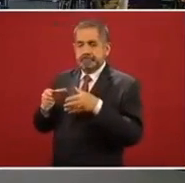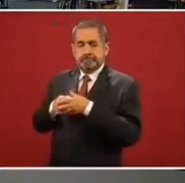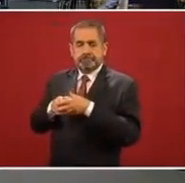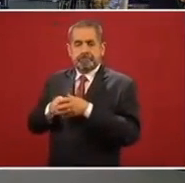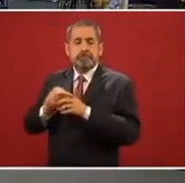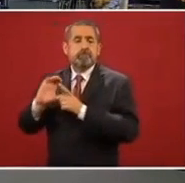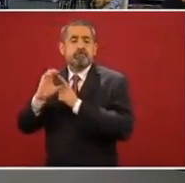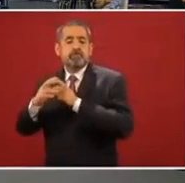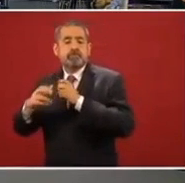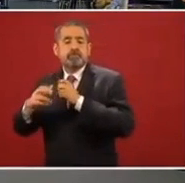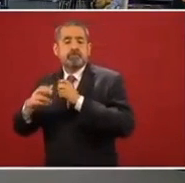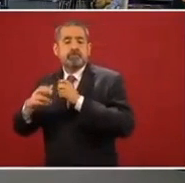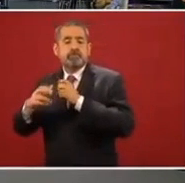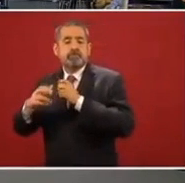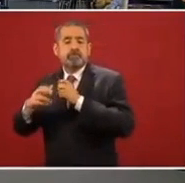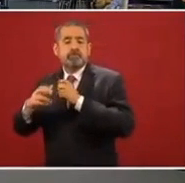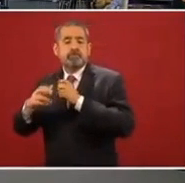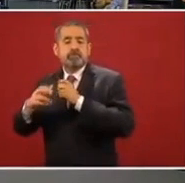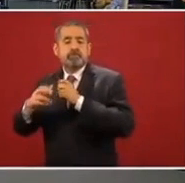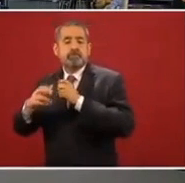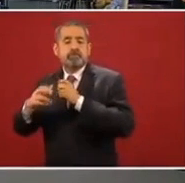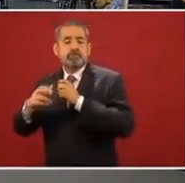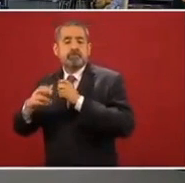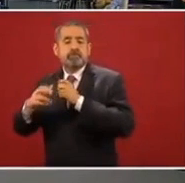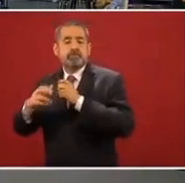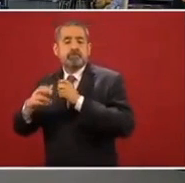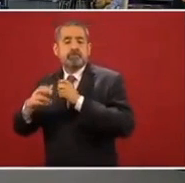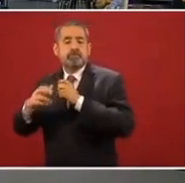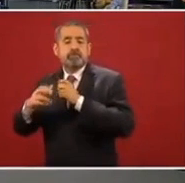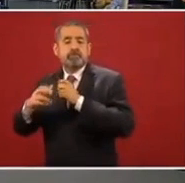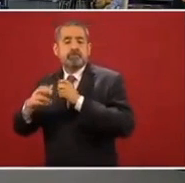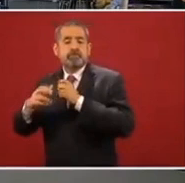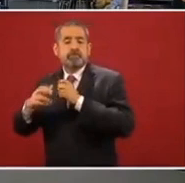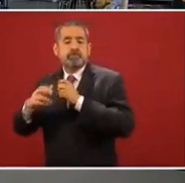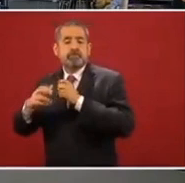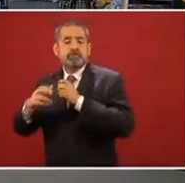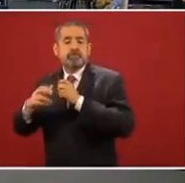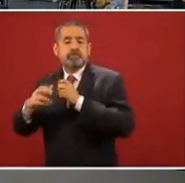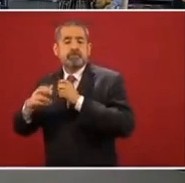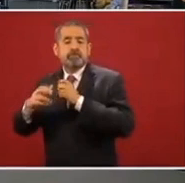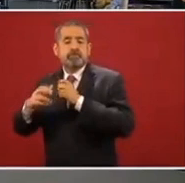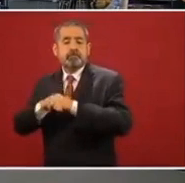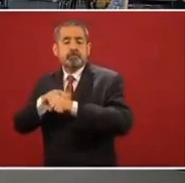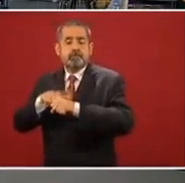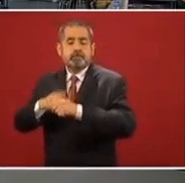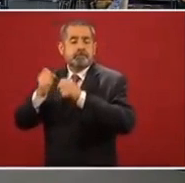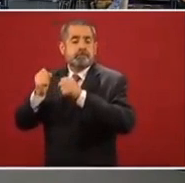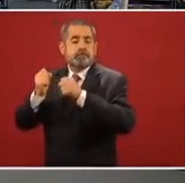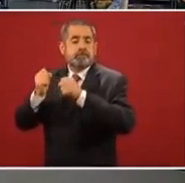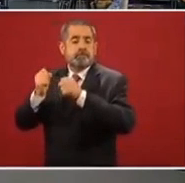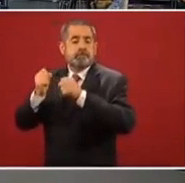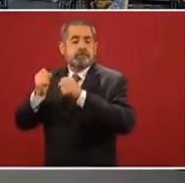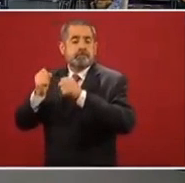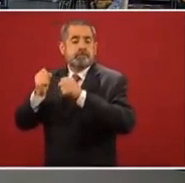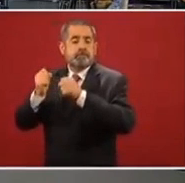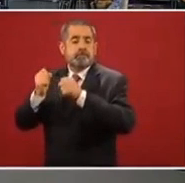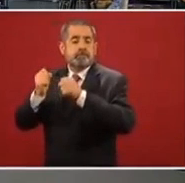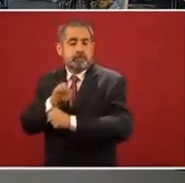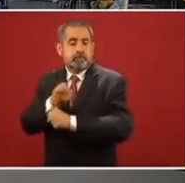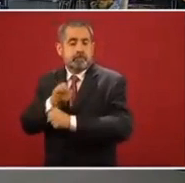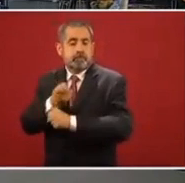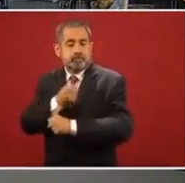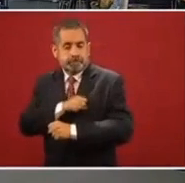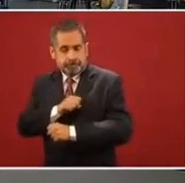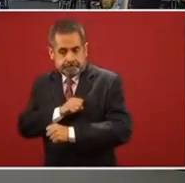Comité Nacional para la Seguridad en Salud a committee which is called the Committee of Health and